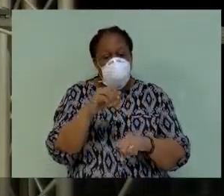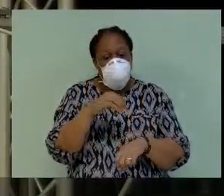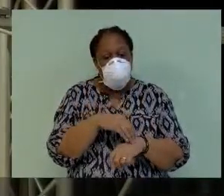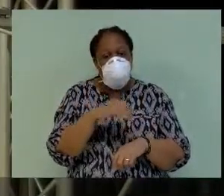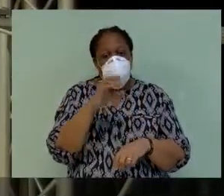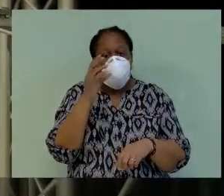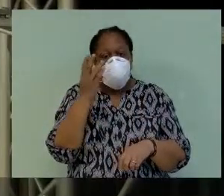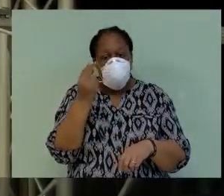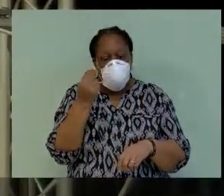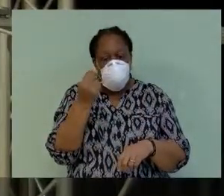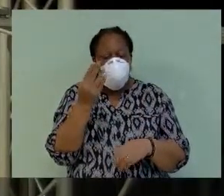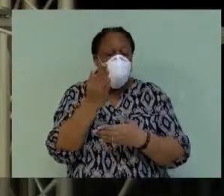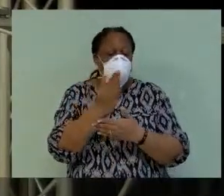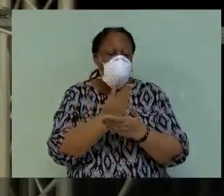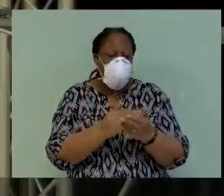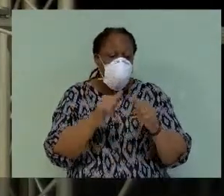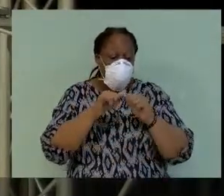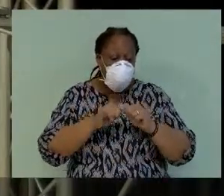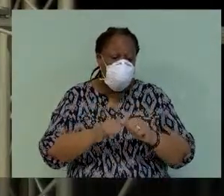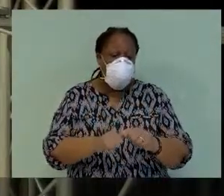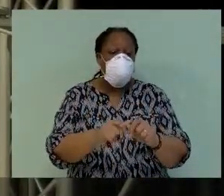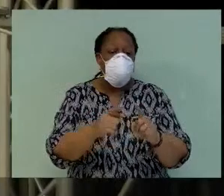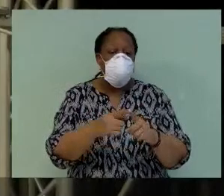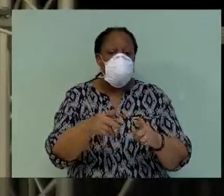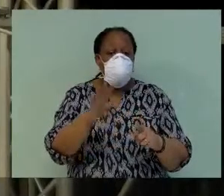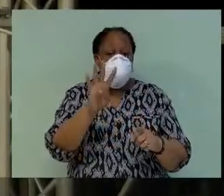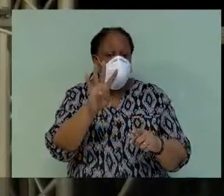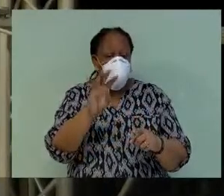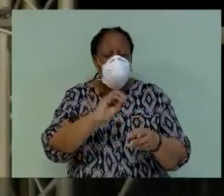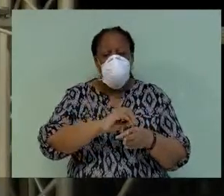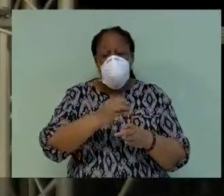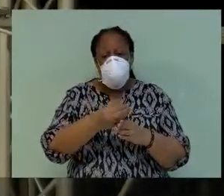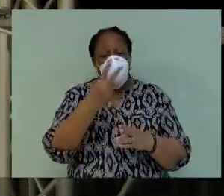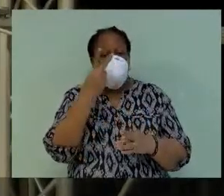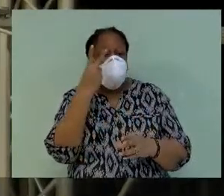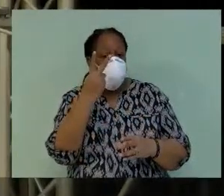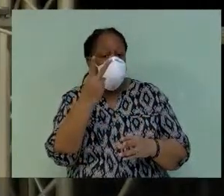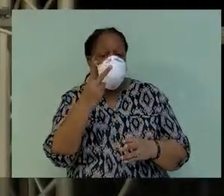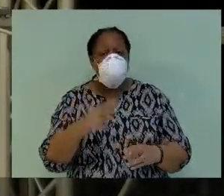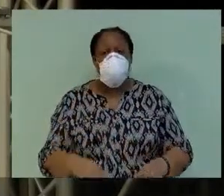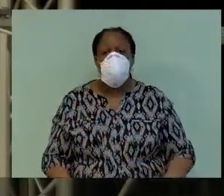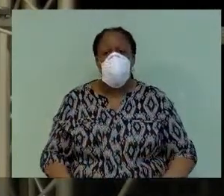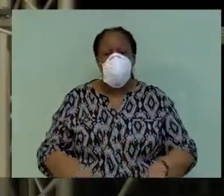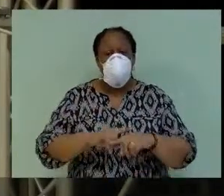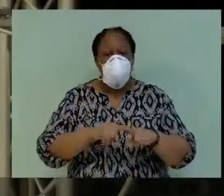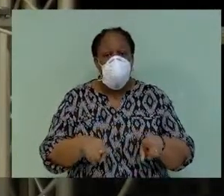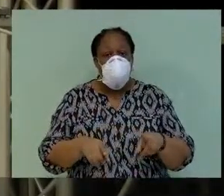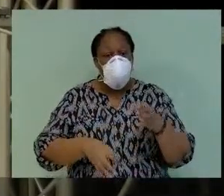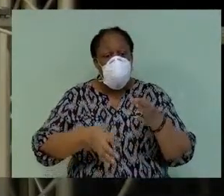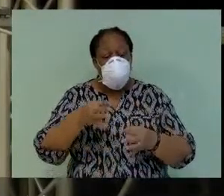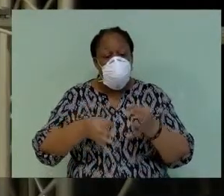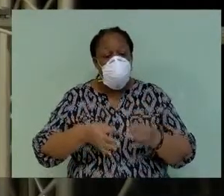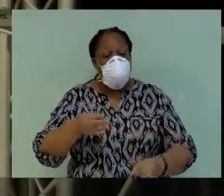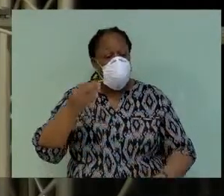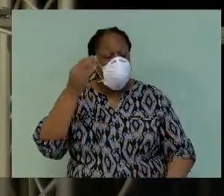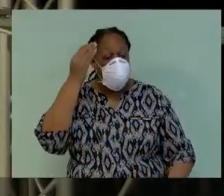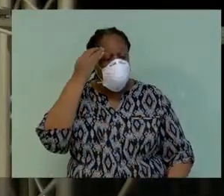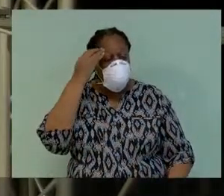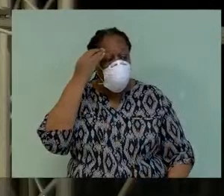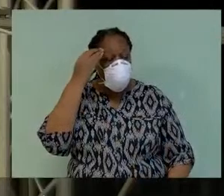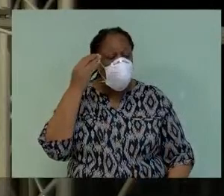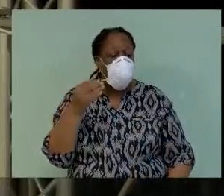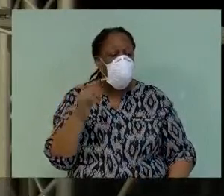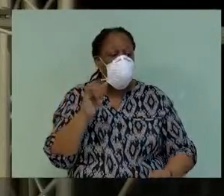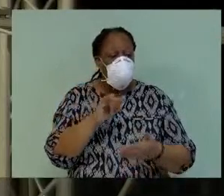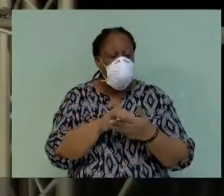to 4 or 2. So there are different arrangements. But if you are aware that